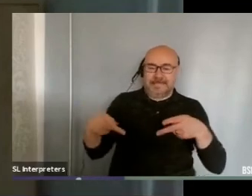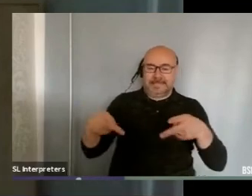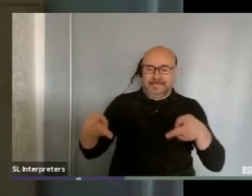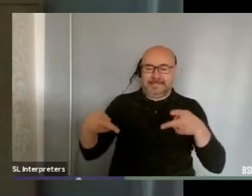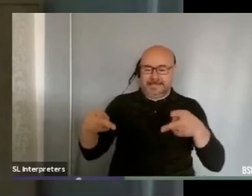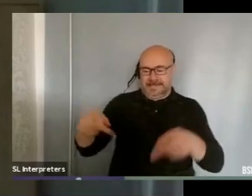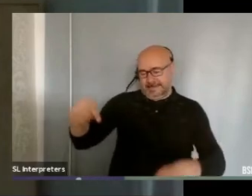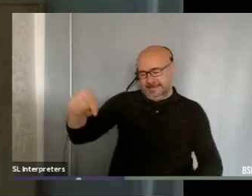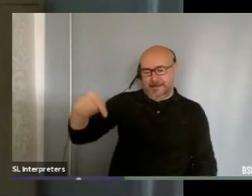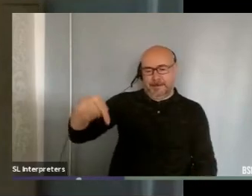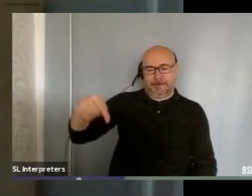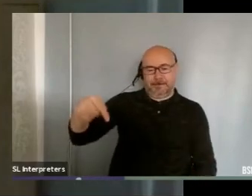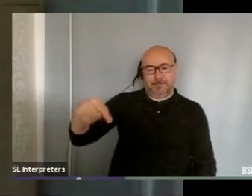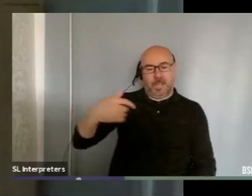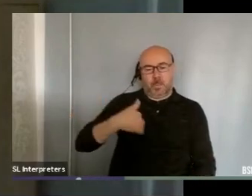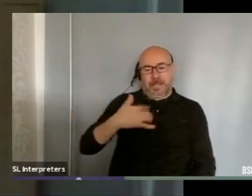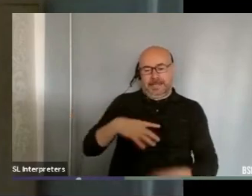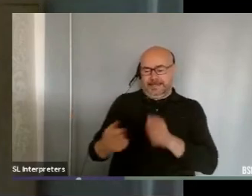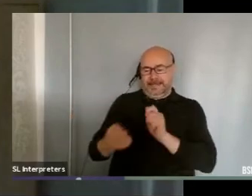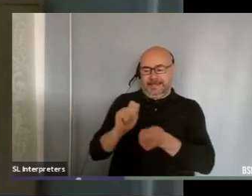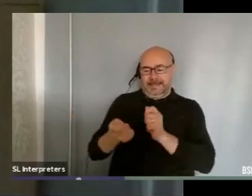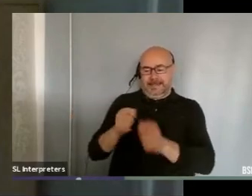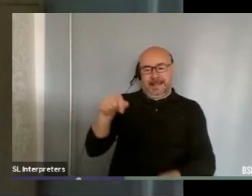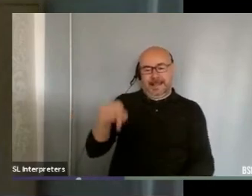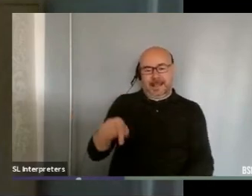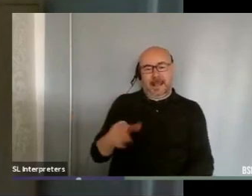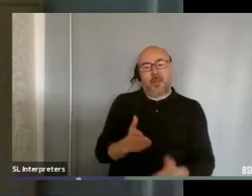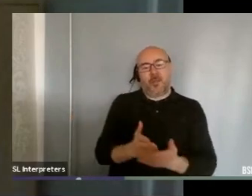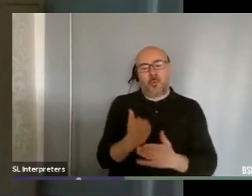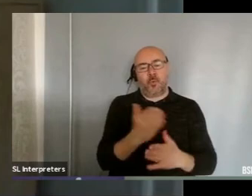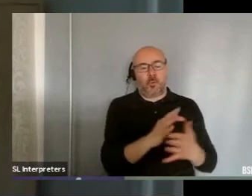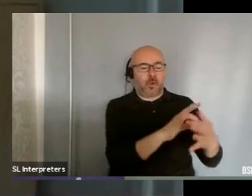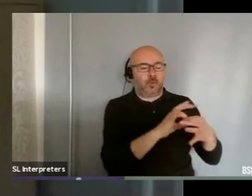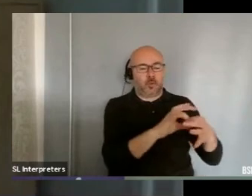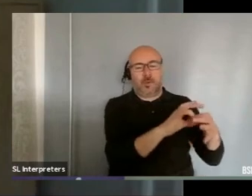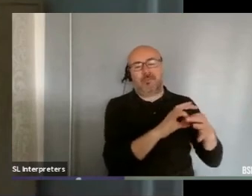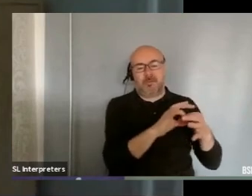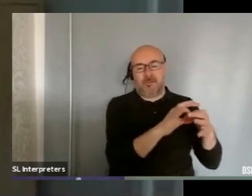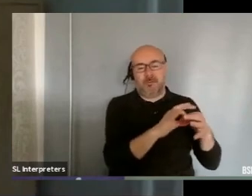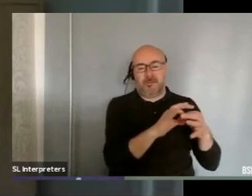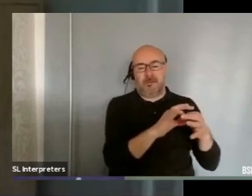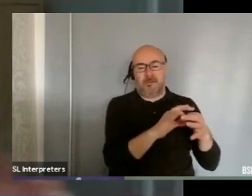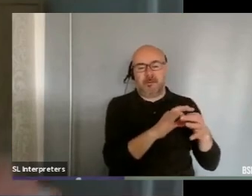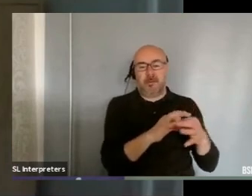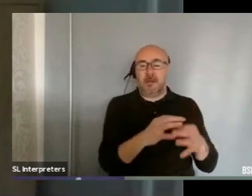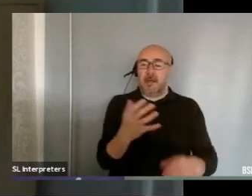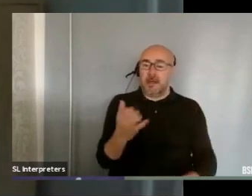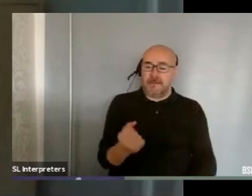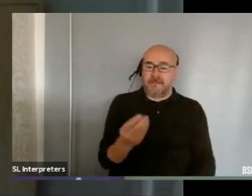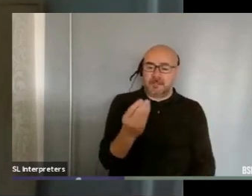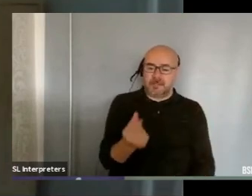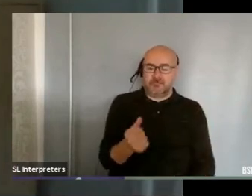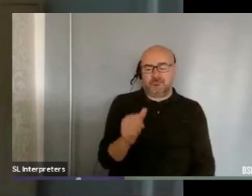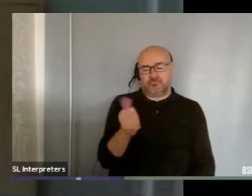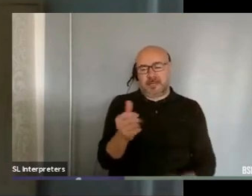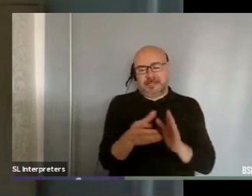be. And we need to work together to just overcome that, I think. So, and I think we've got some good examples of it and some really brave people that have made that transition,